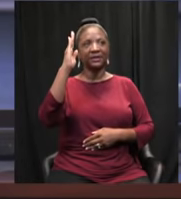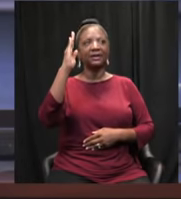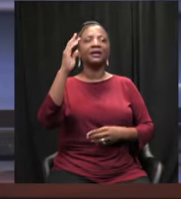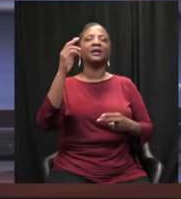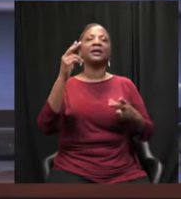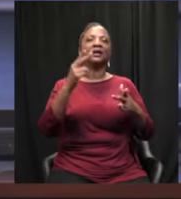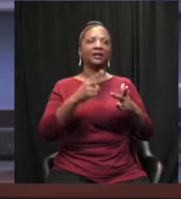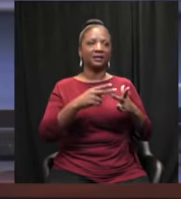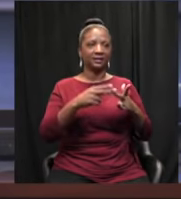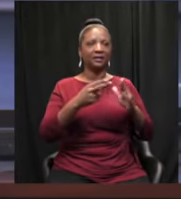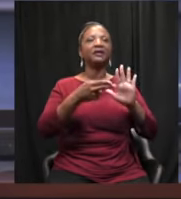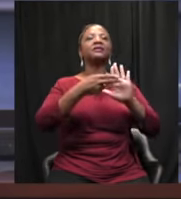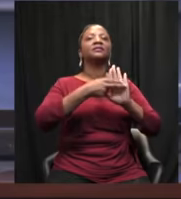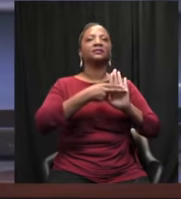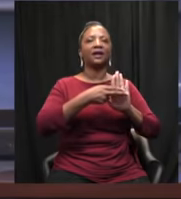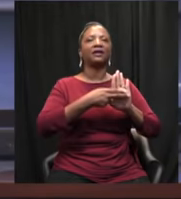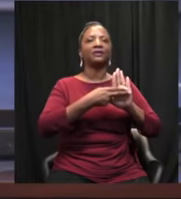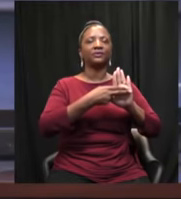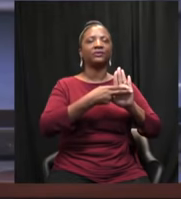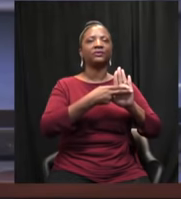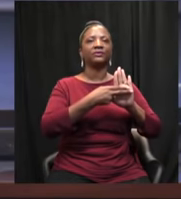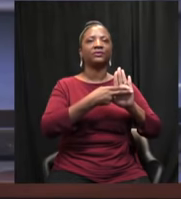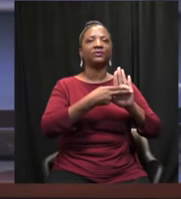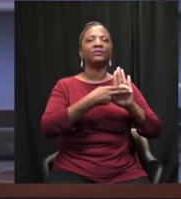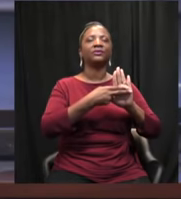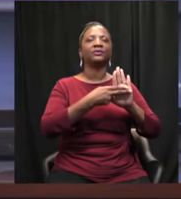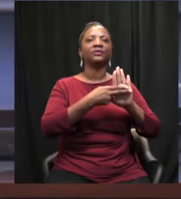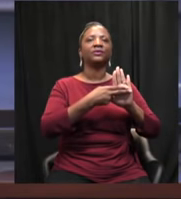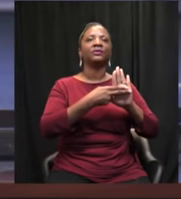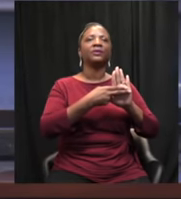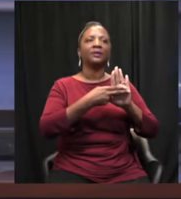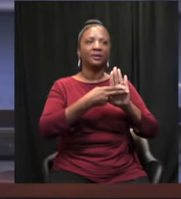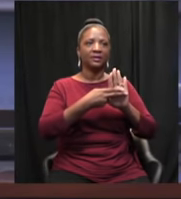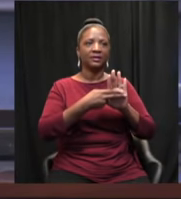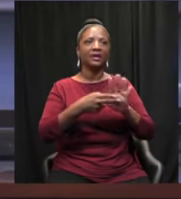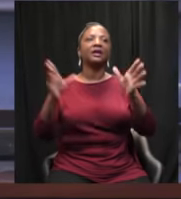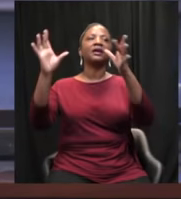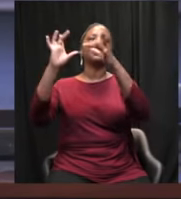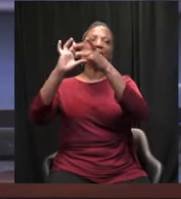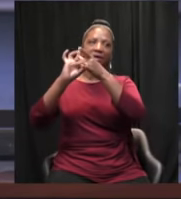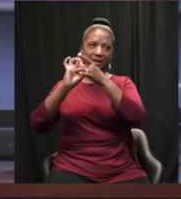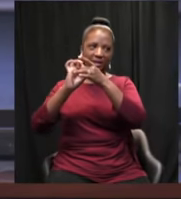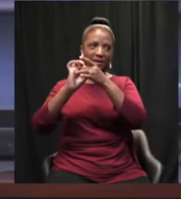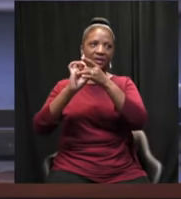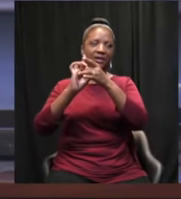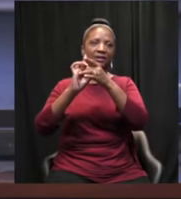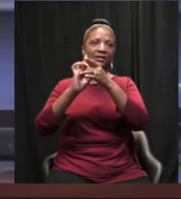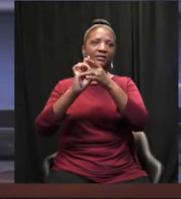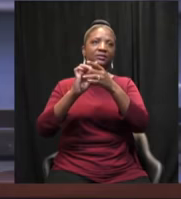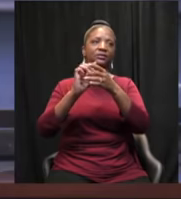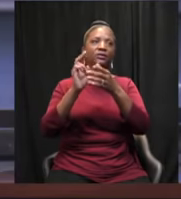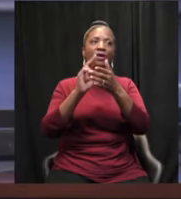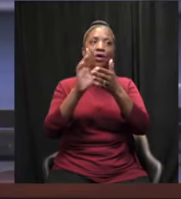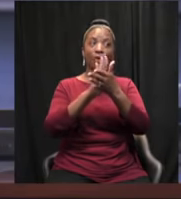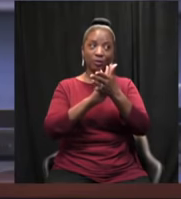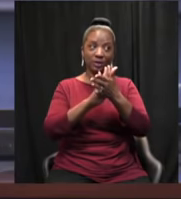Living God, that speaks to the deity of Jesus. It speaks to this reality that Jesus is equal with